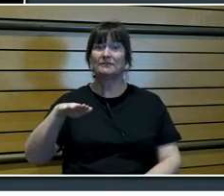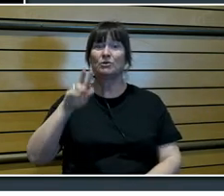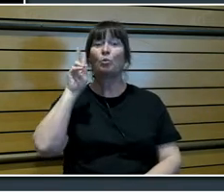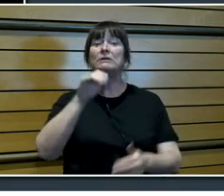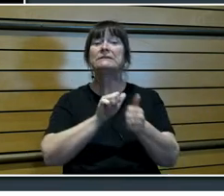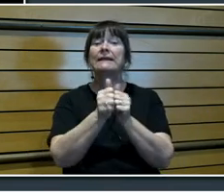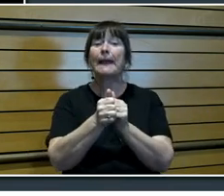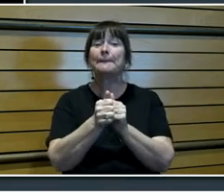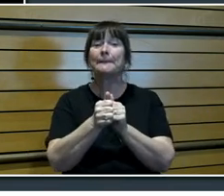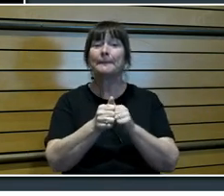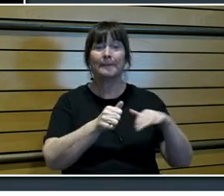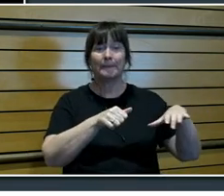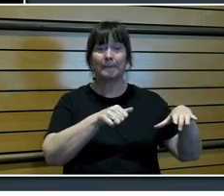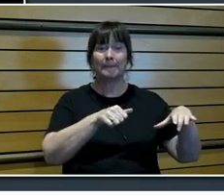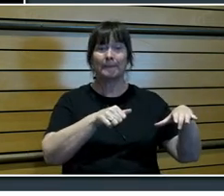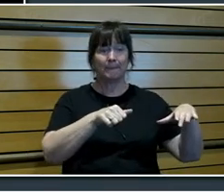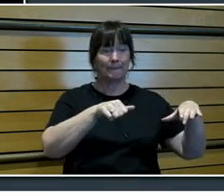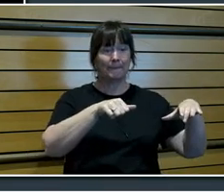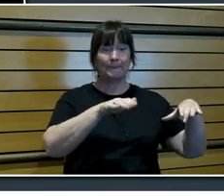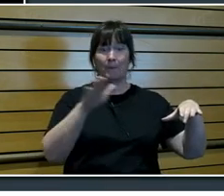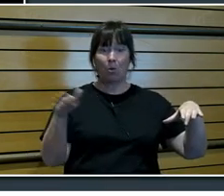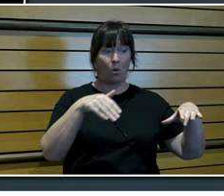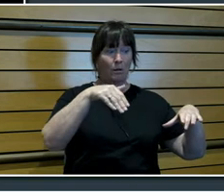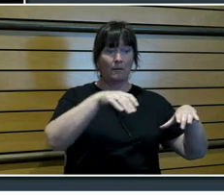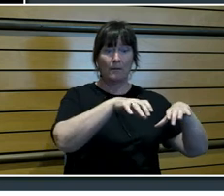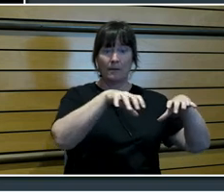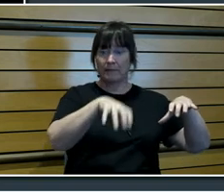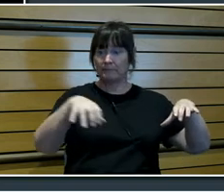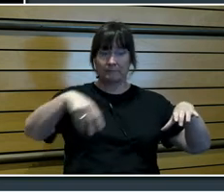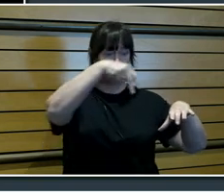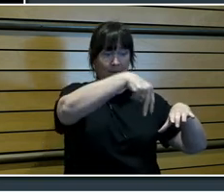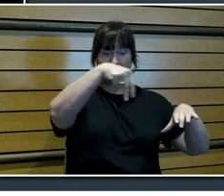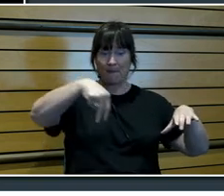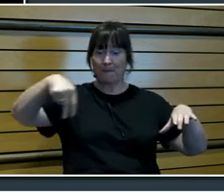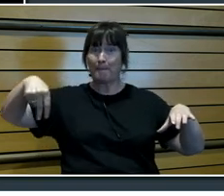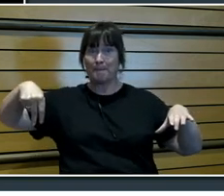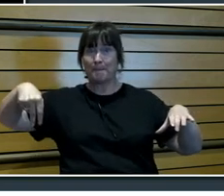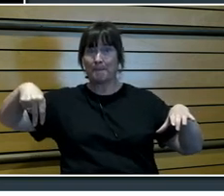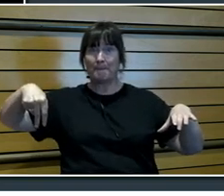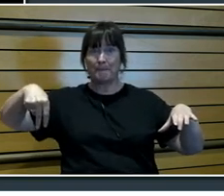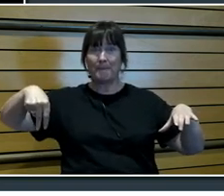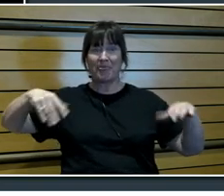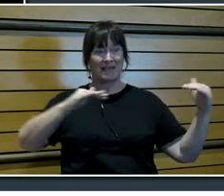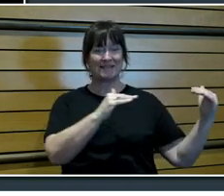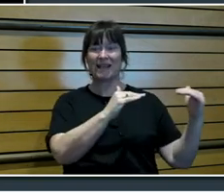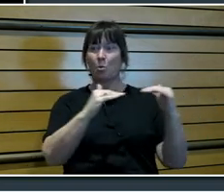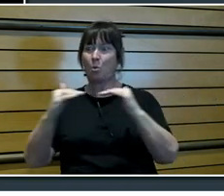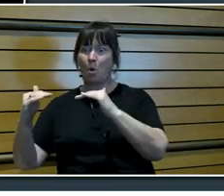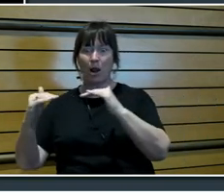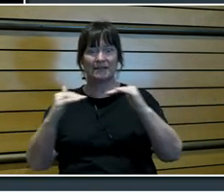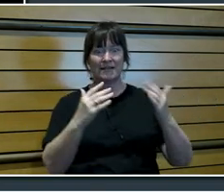watching the game, and they're all standing on the same sized box. That's equality